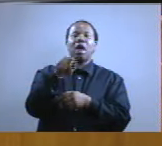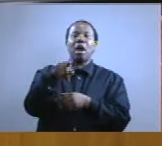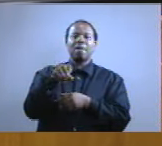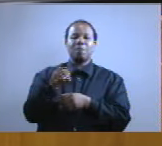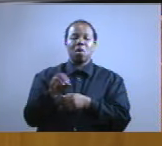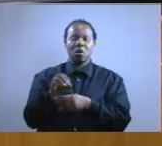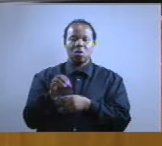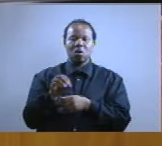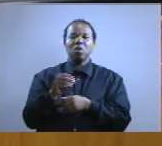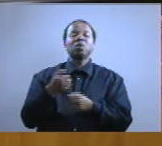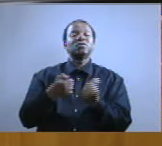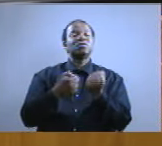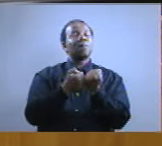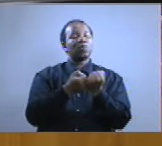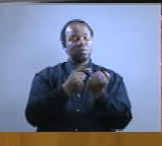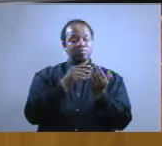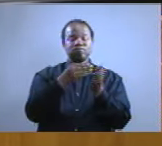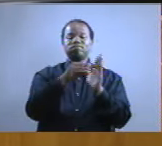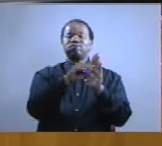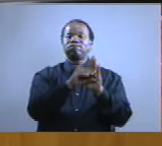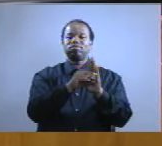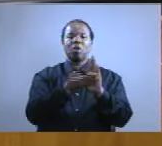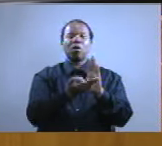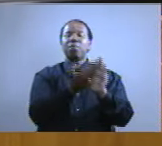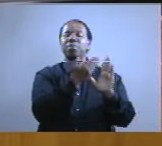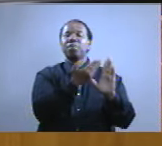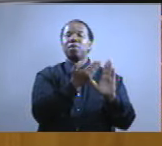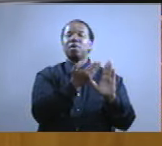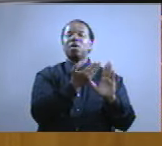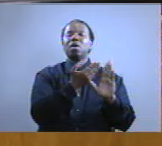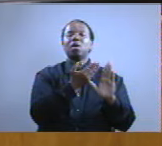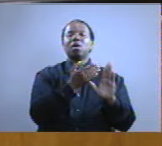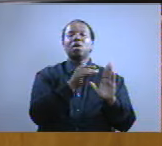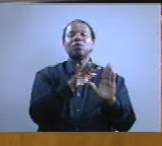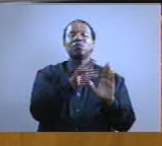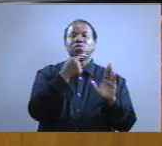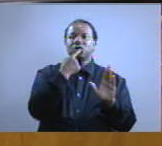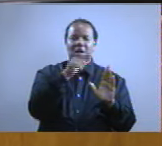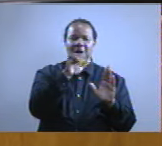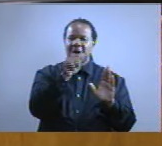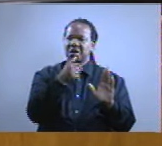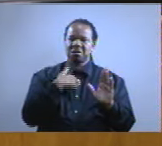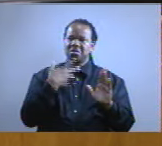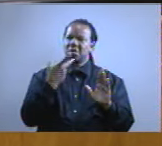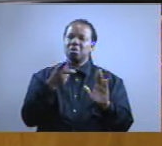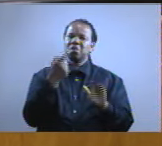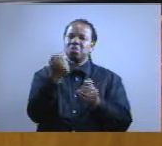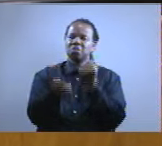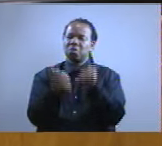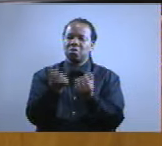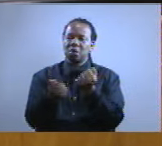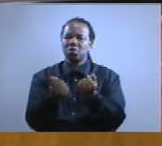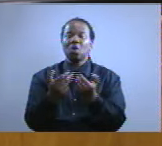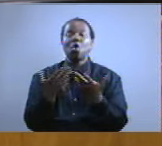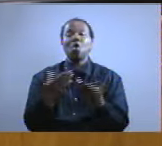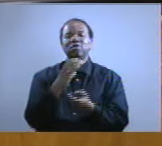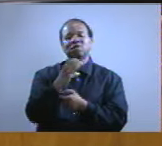of provisions that made it impossible for parties to refer unfair discrimination disputes to the